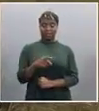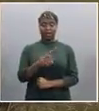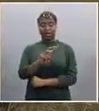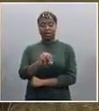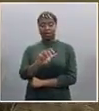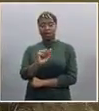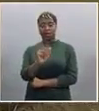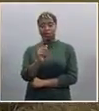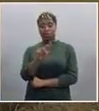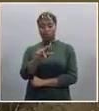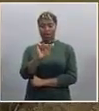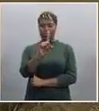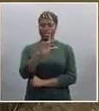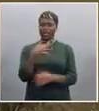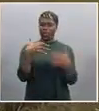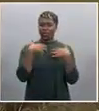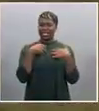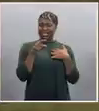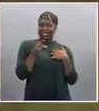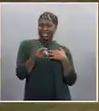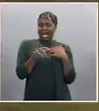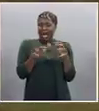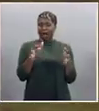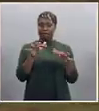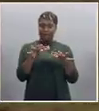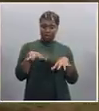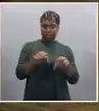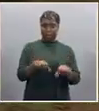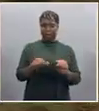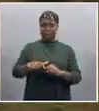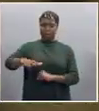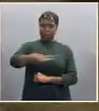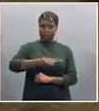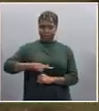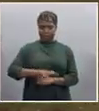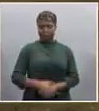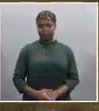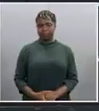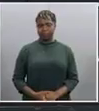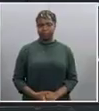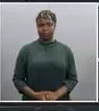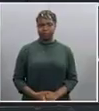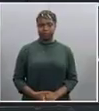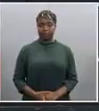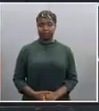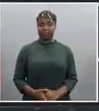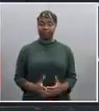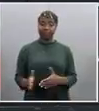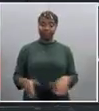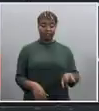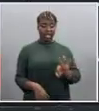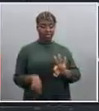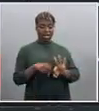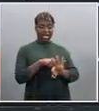raised concerns about the matter. Malungelo Boy, Soweto. Another 3 people have